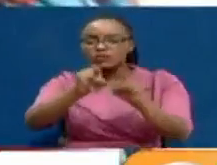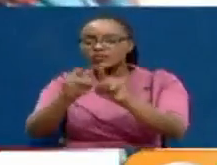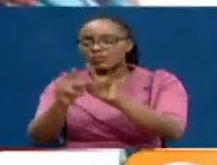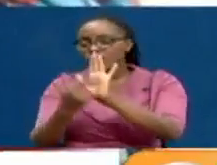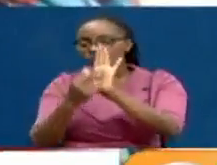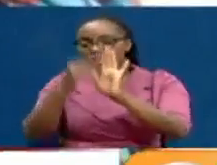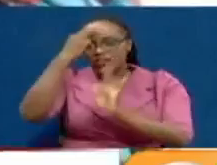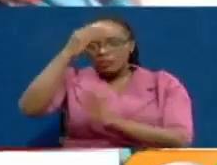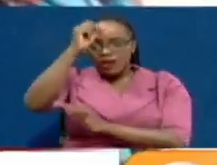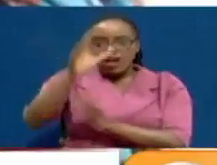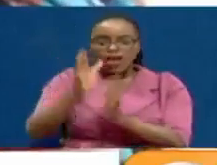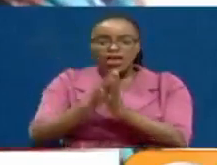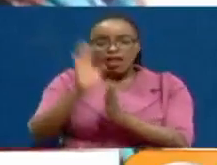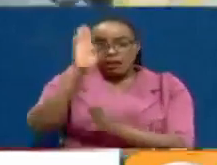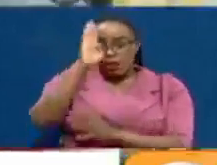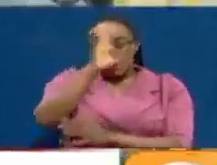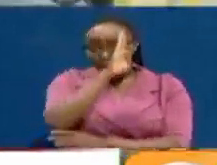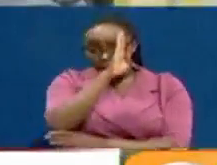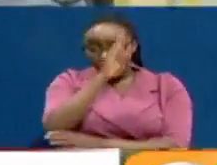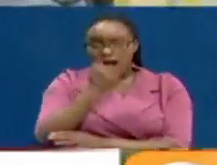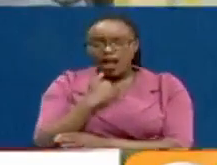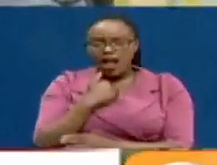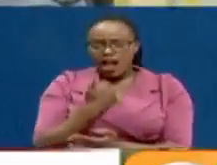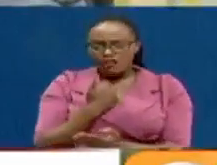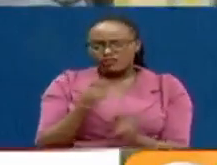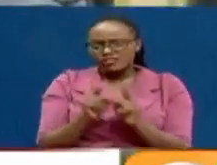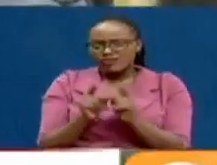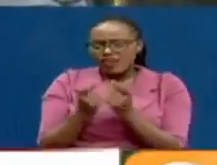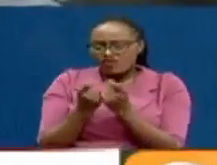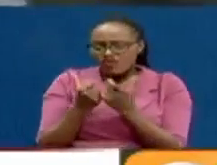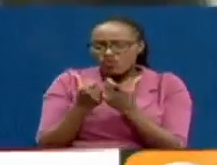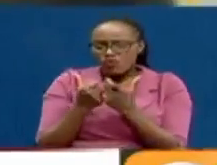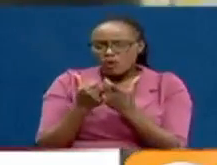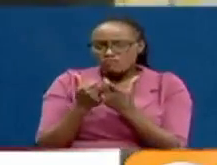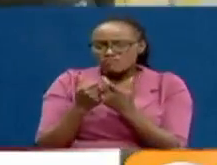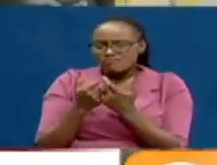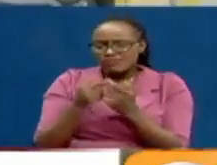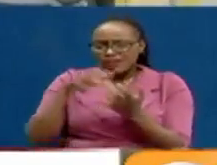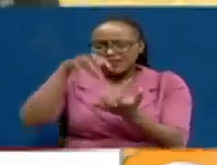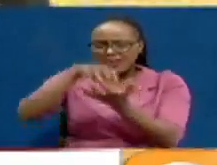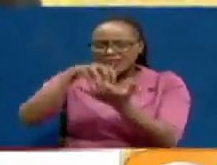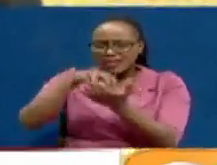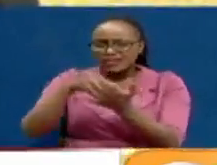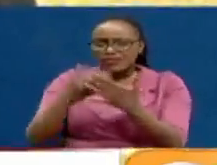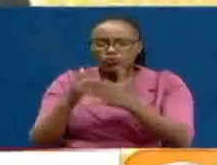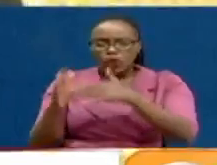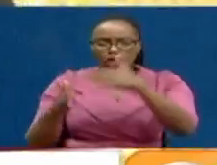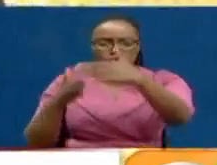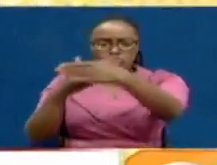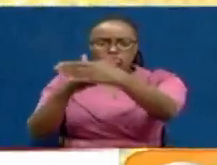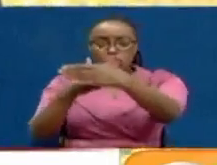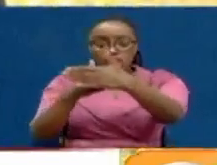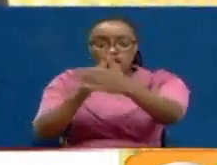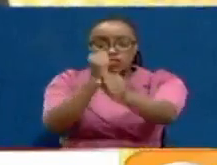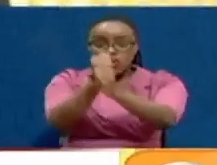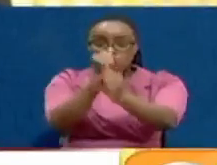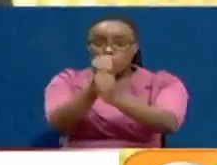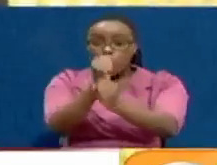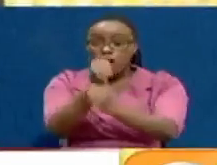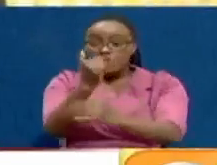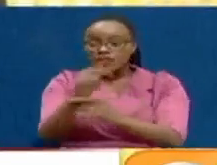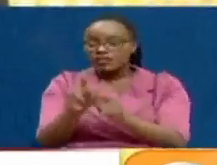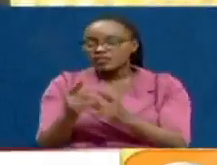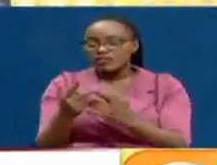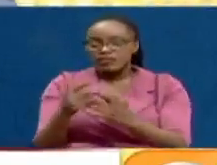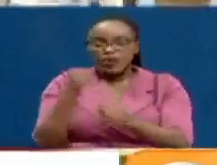Kajiado and Bungoma, where they had thronged courts in numbers with their cases only to be locked out. Operations have literally